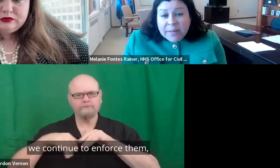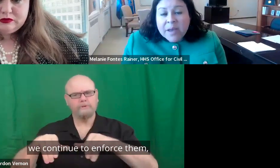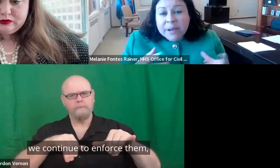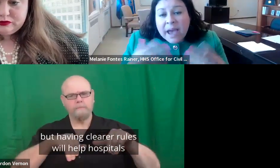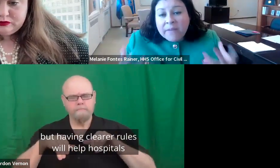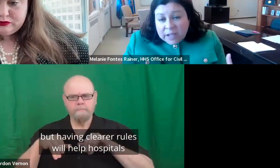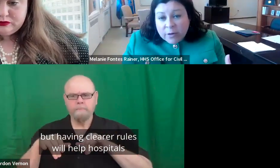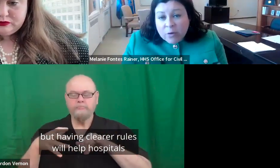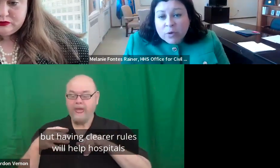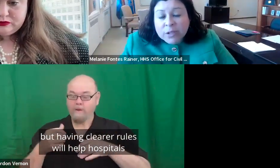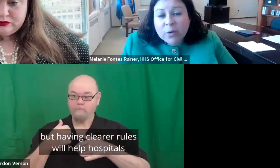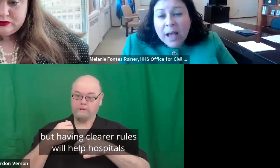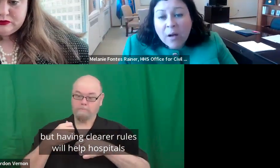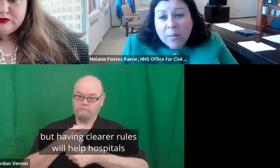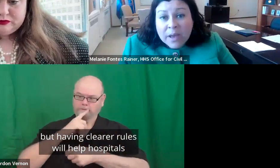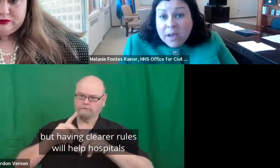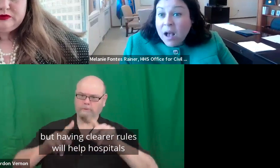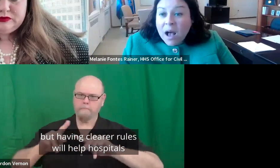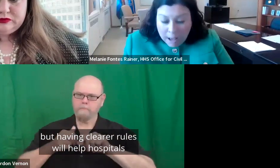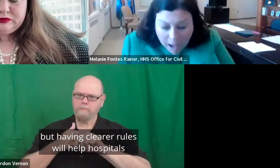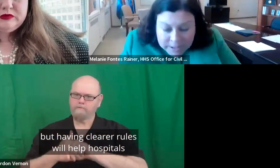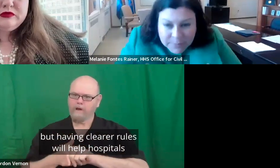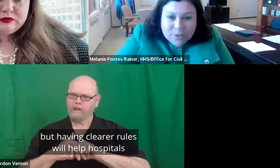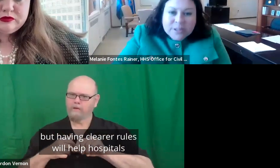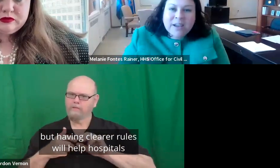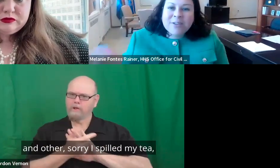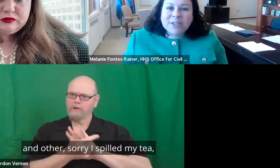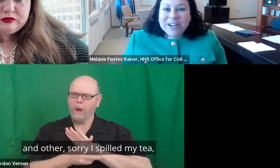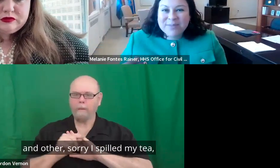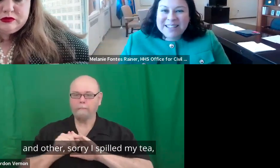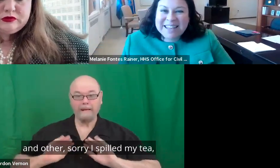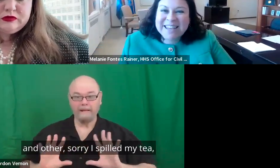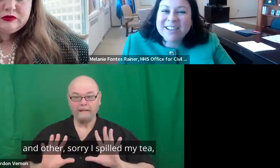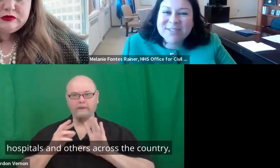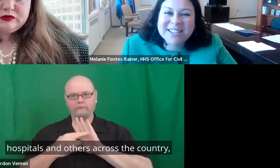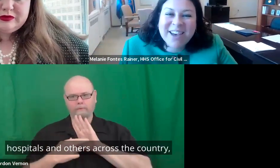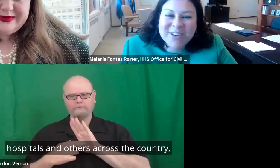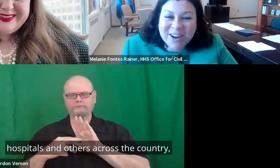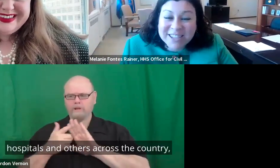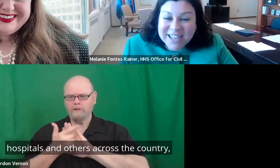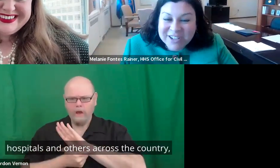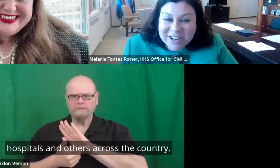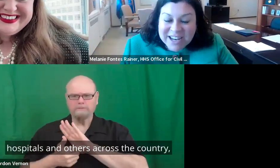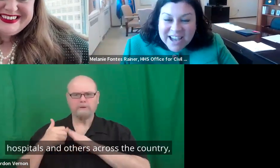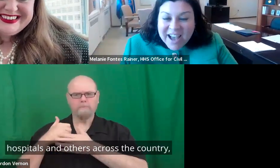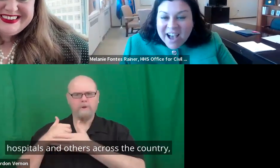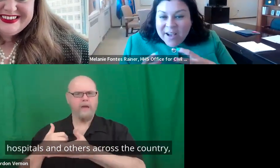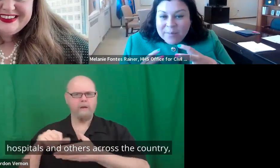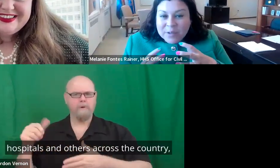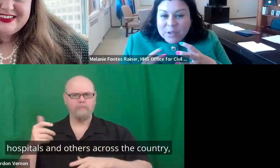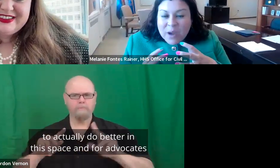enforce them, but having clearer rules will help hospitals and others, sorry, I just spilled my tea, hospitals and others across the